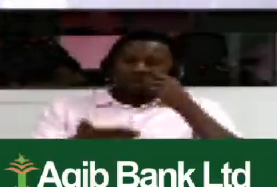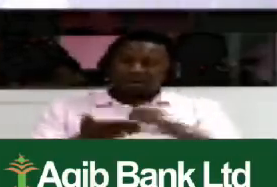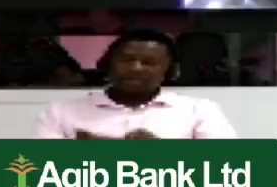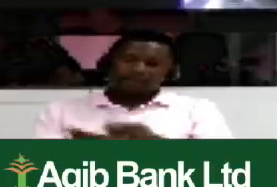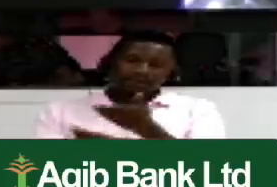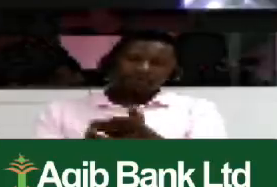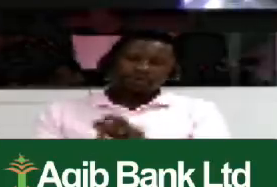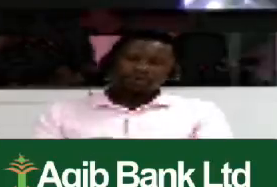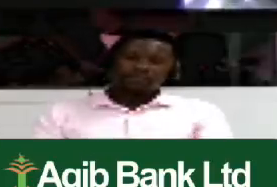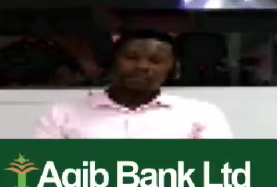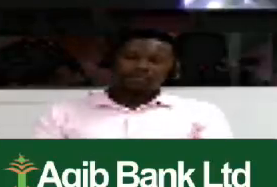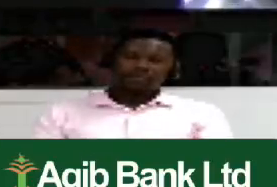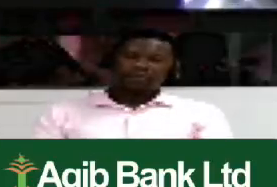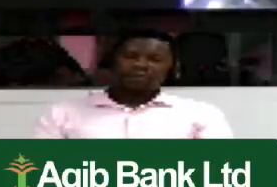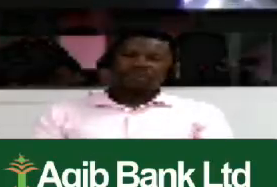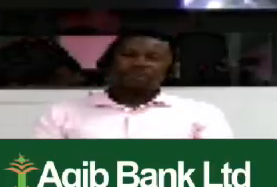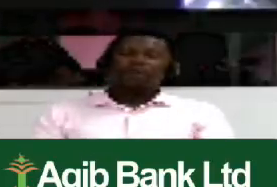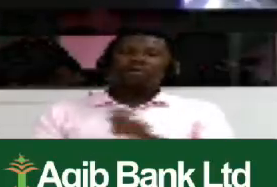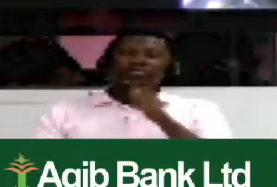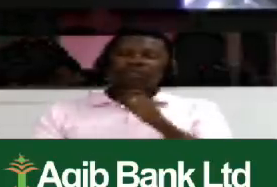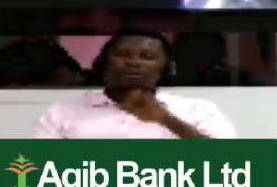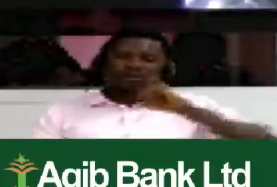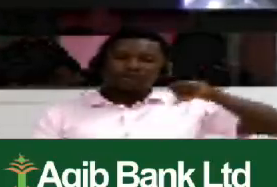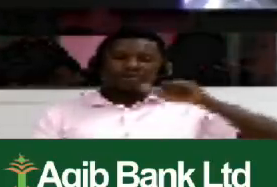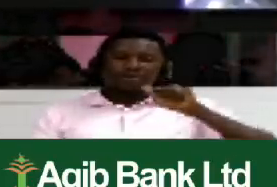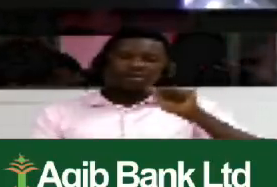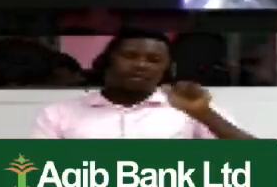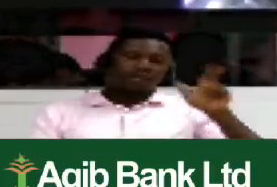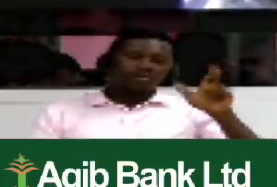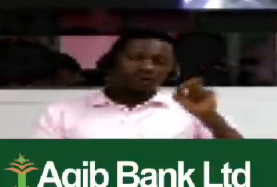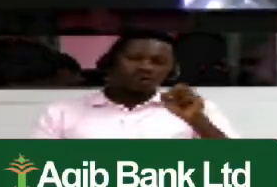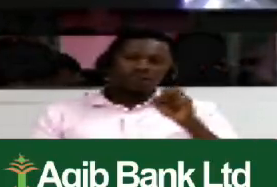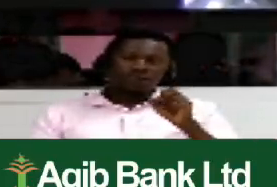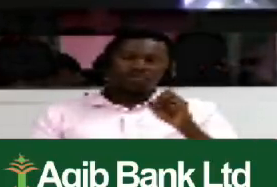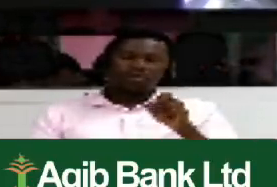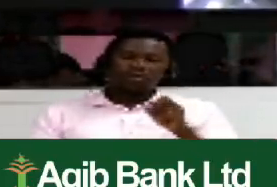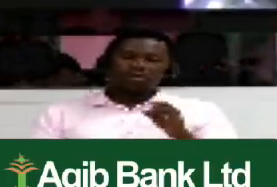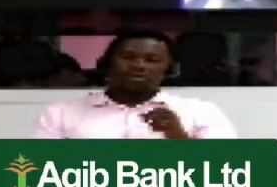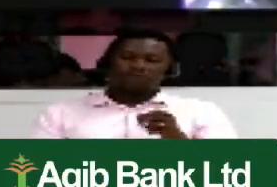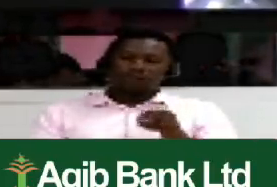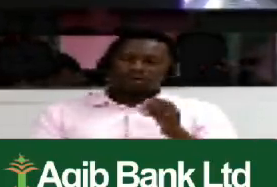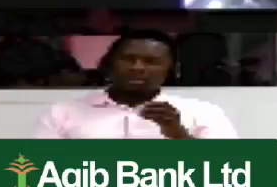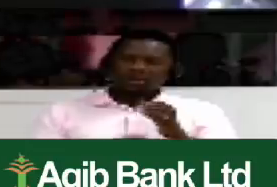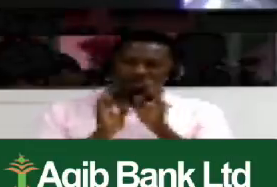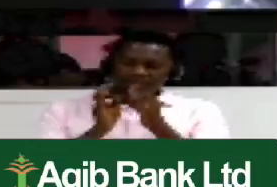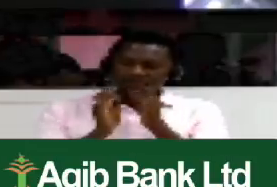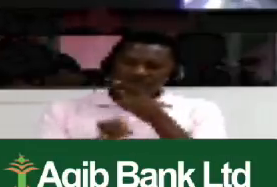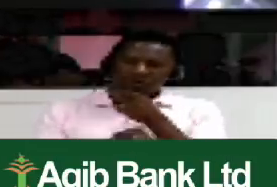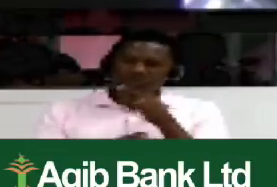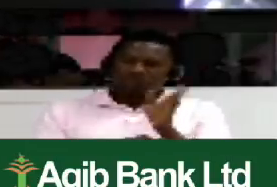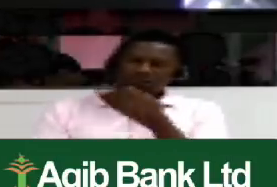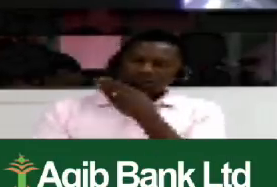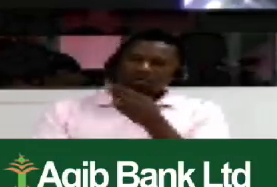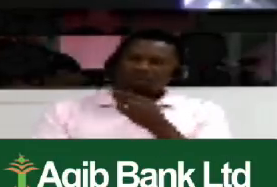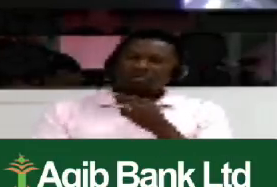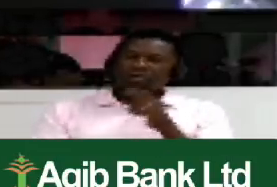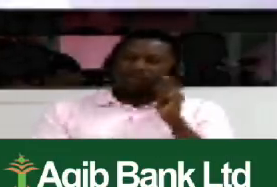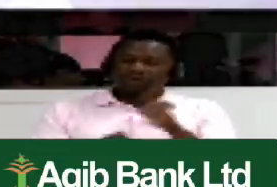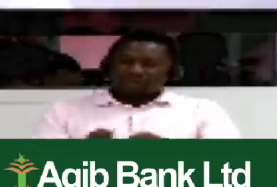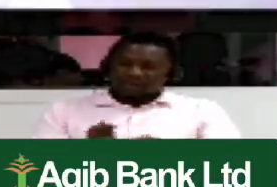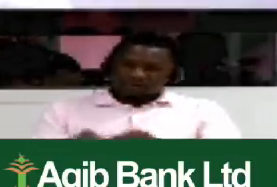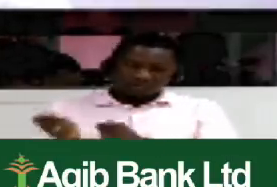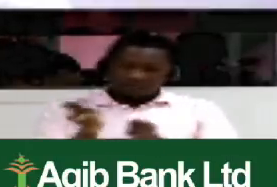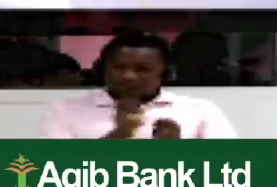Ajao explain to you why he went to the fire service regarding an internal disciplinary matter at the